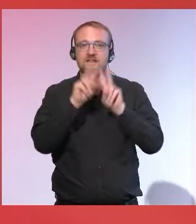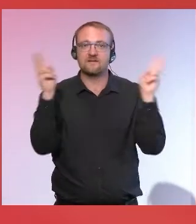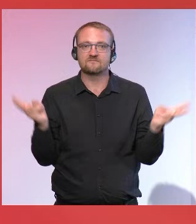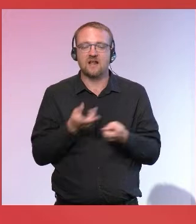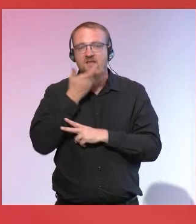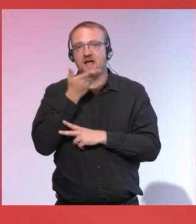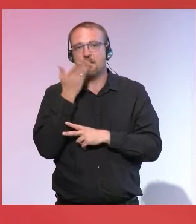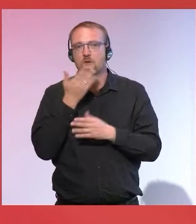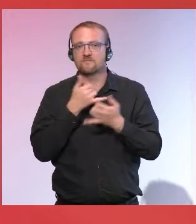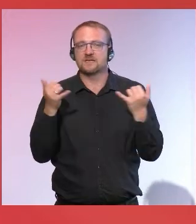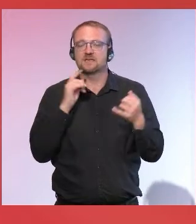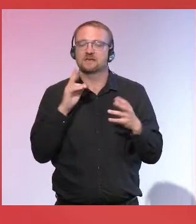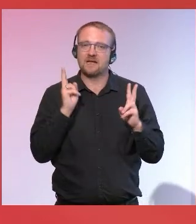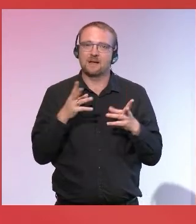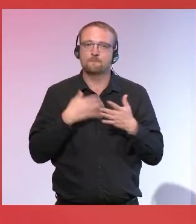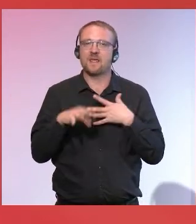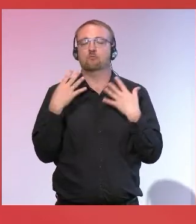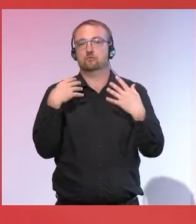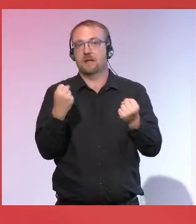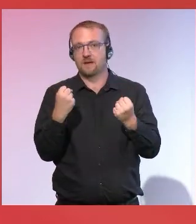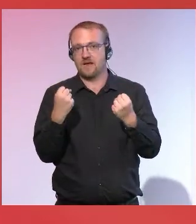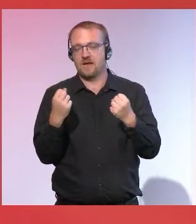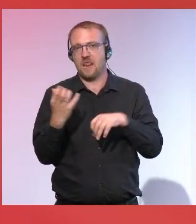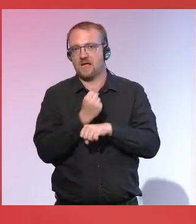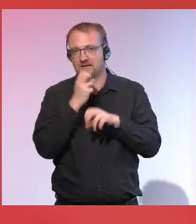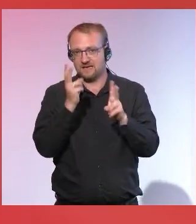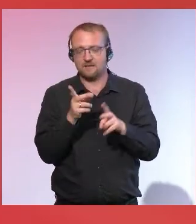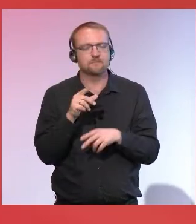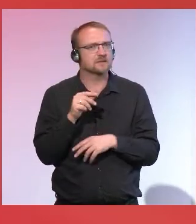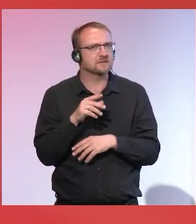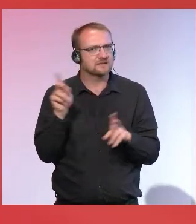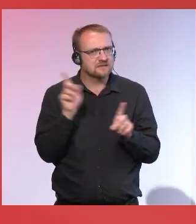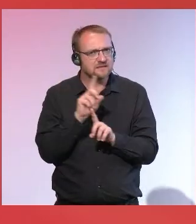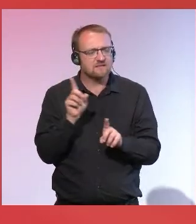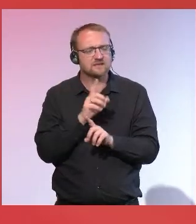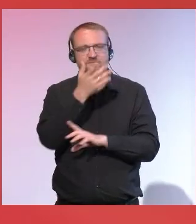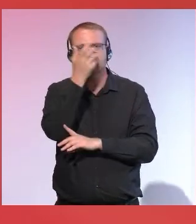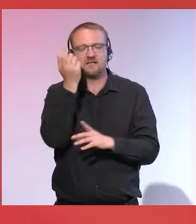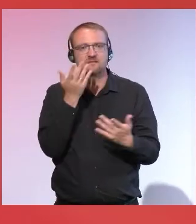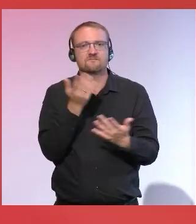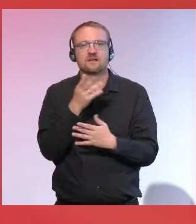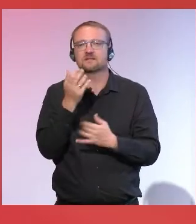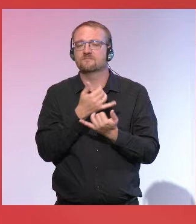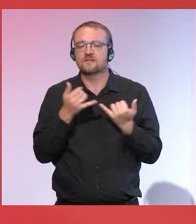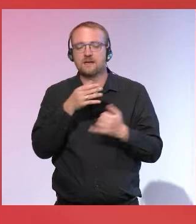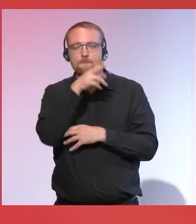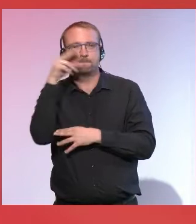it's definitely human influence that has caused this unprecedented change in the climate and in